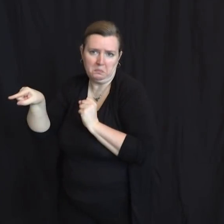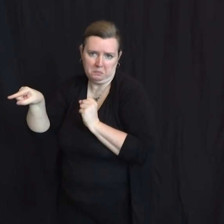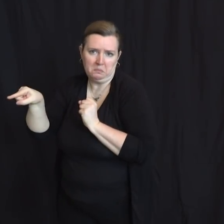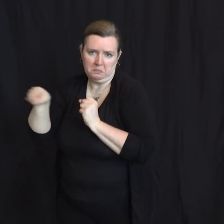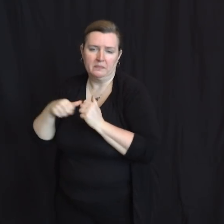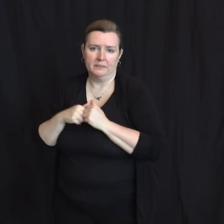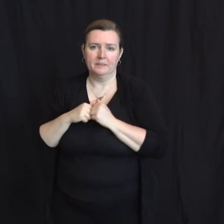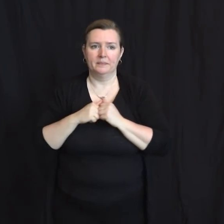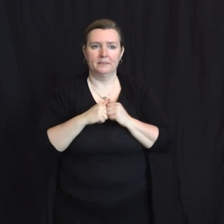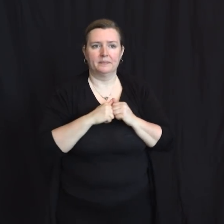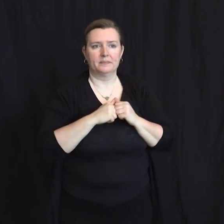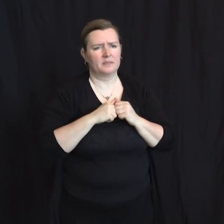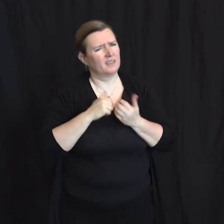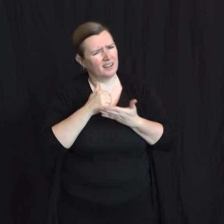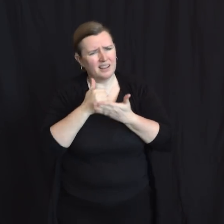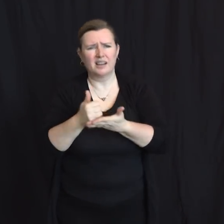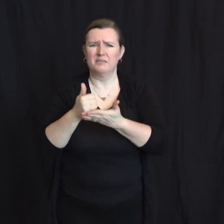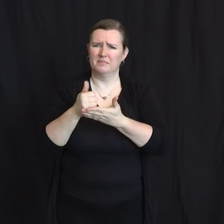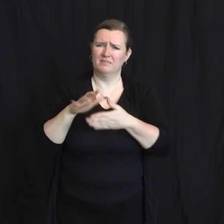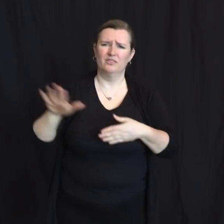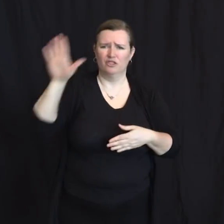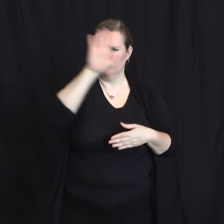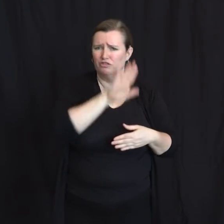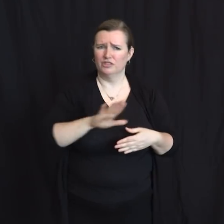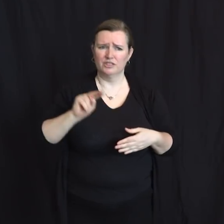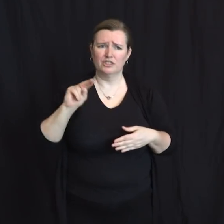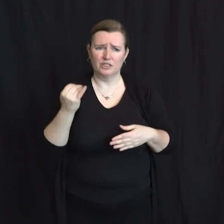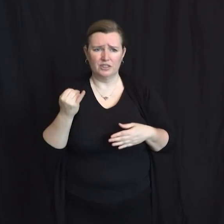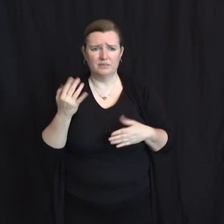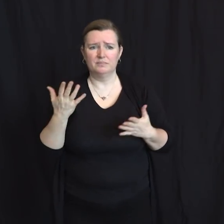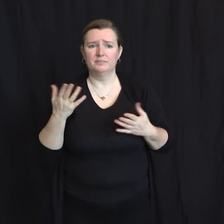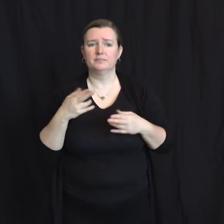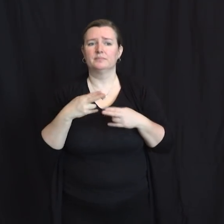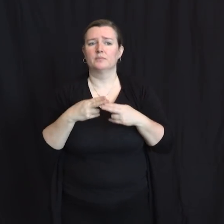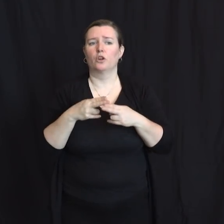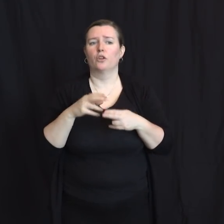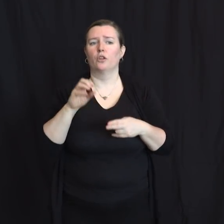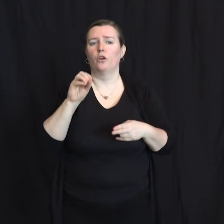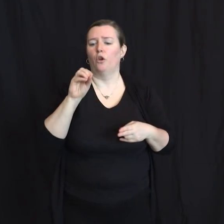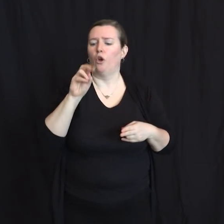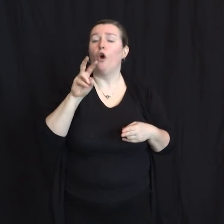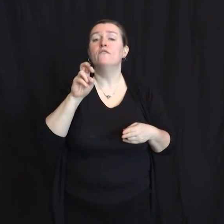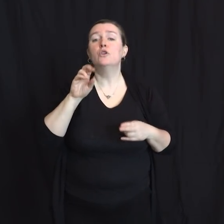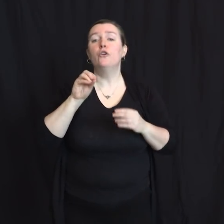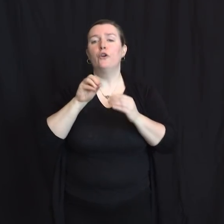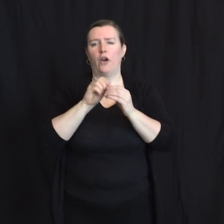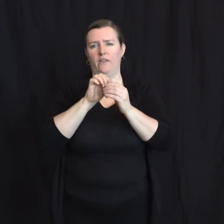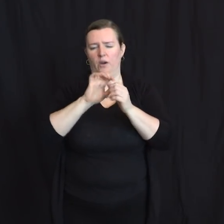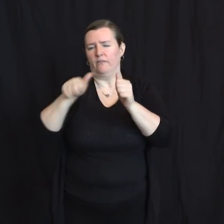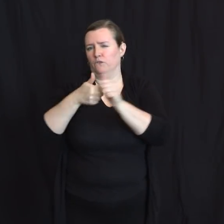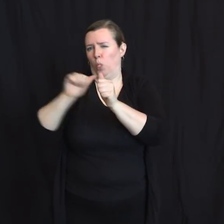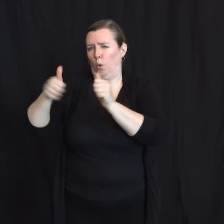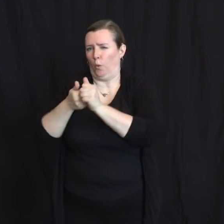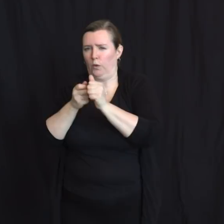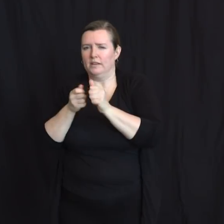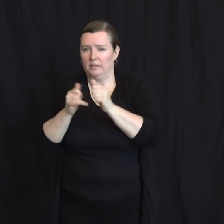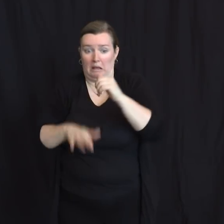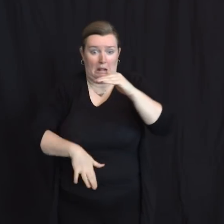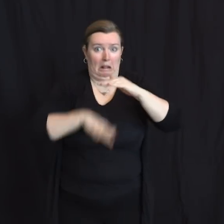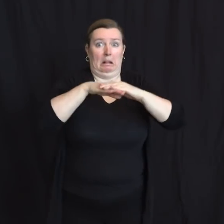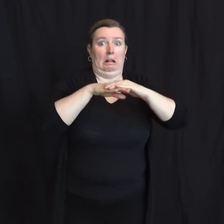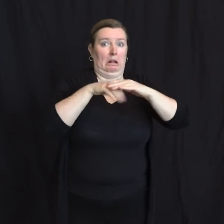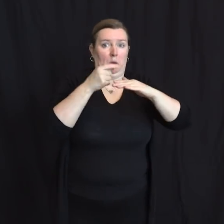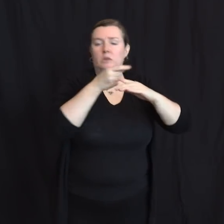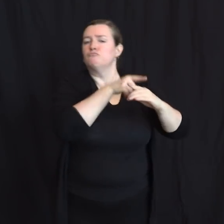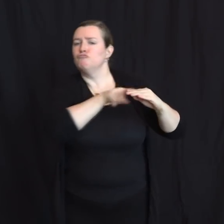to the state in general, and providing overflow space for our hospitals within Rutgers space. Very briefly, from a research point of